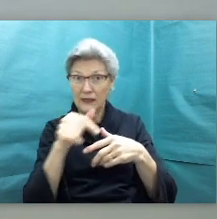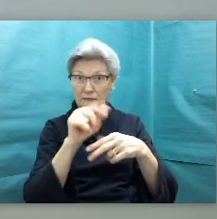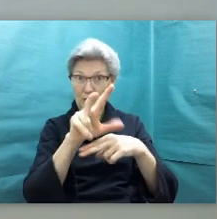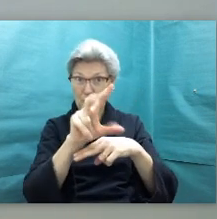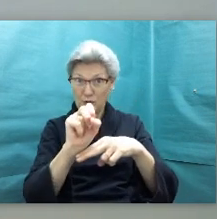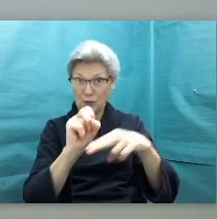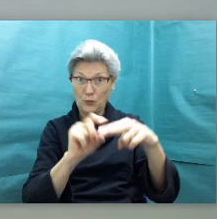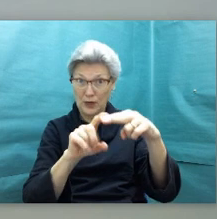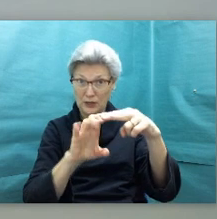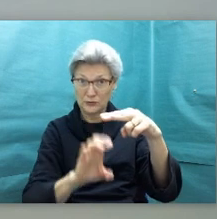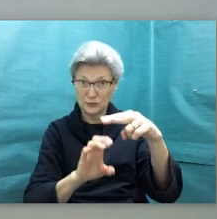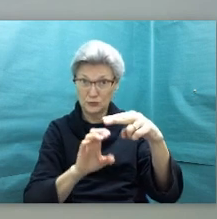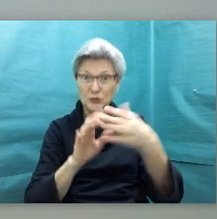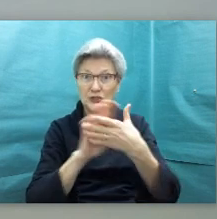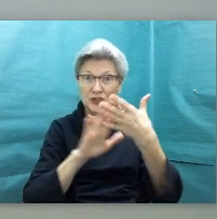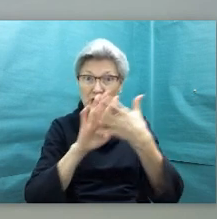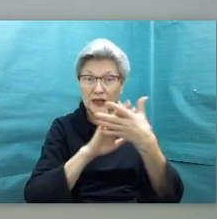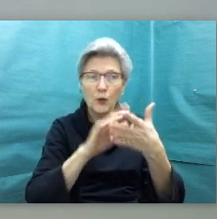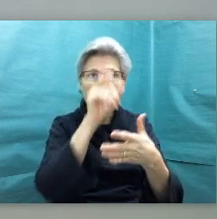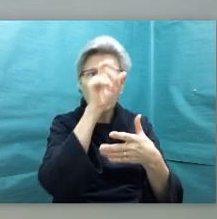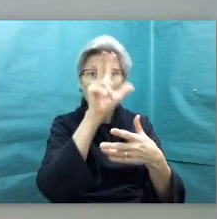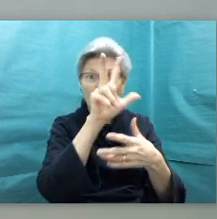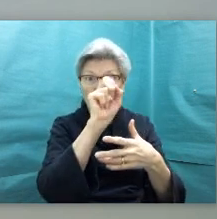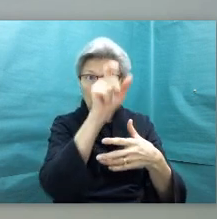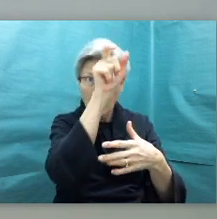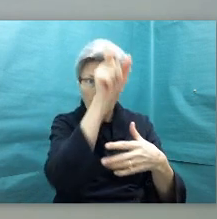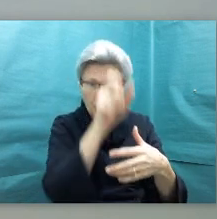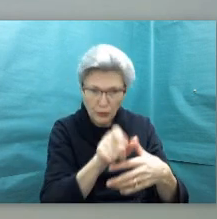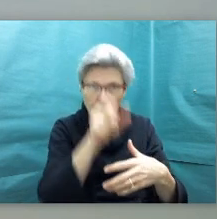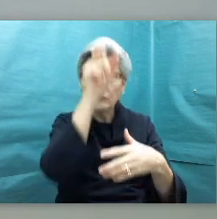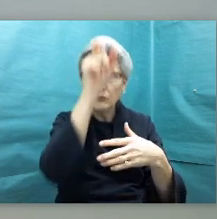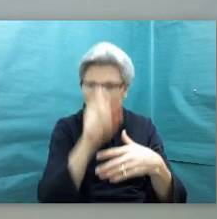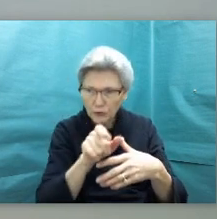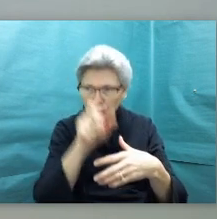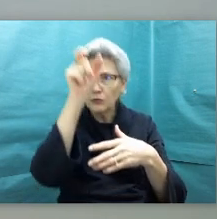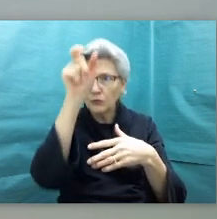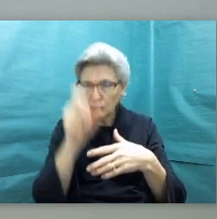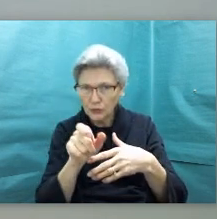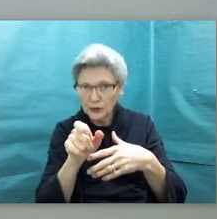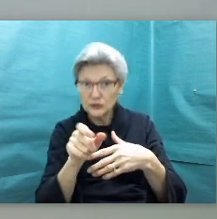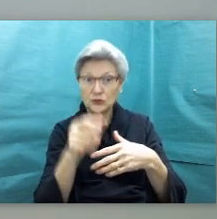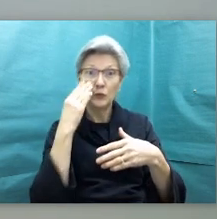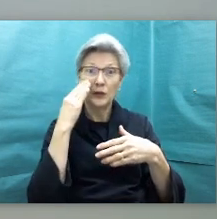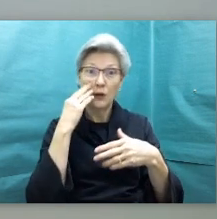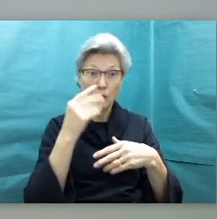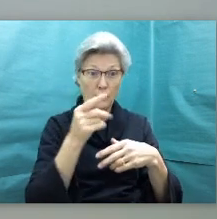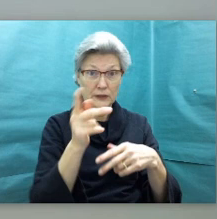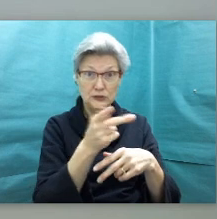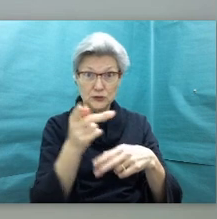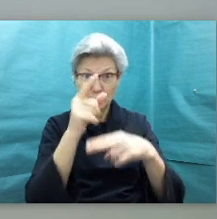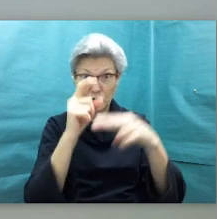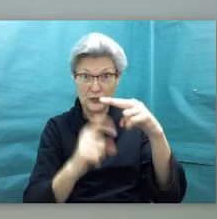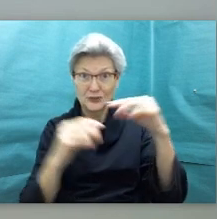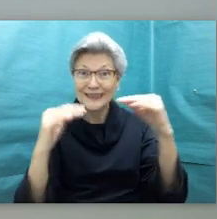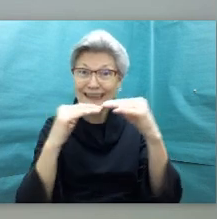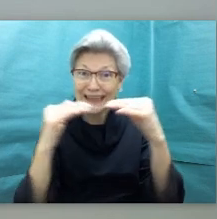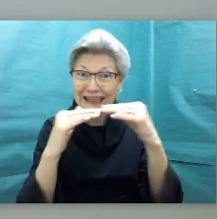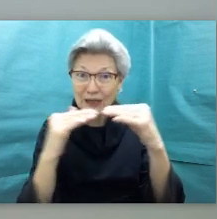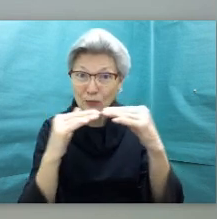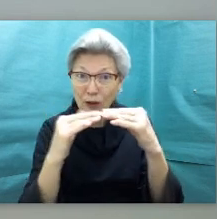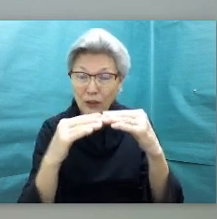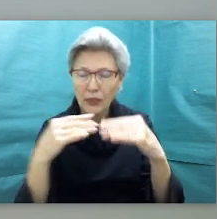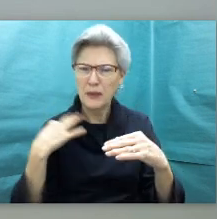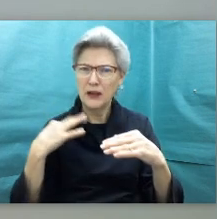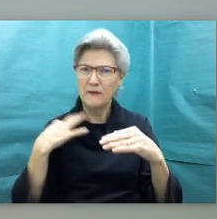right? And so we know that these two fractions are equivalent. Now, the benefit of having this equivalent fraction is that I can